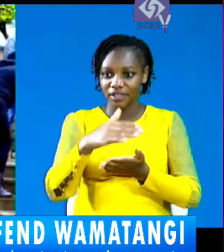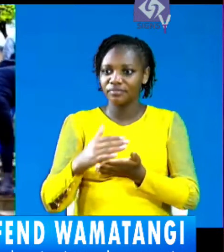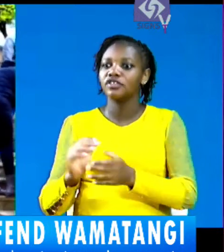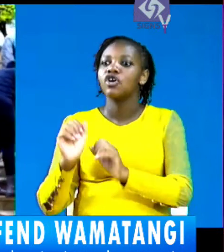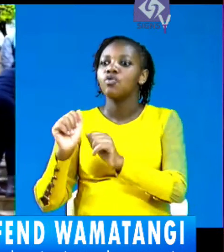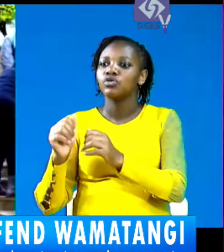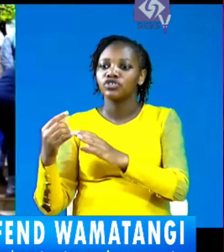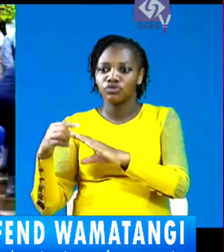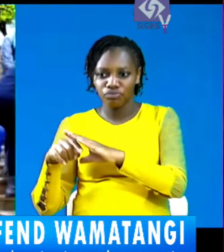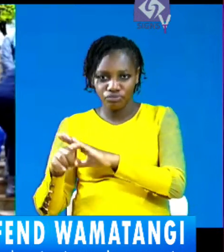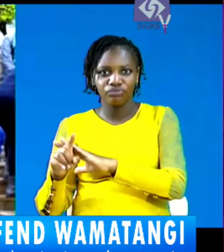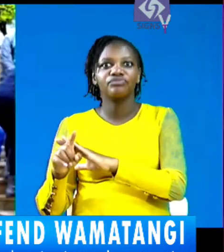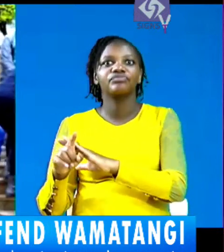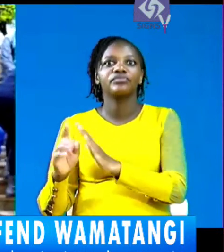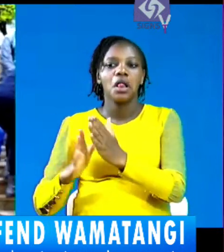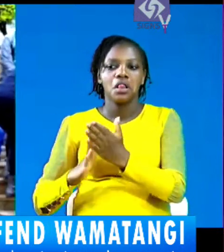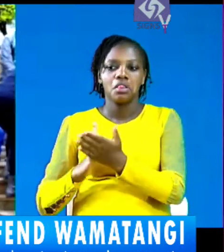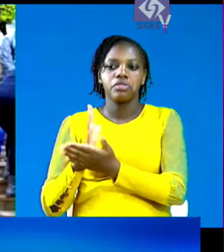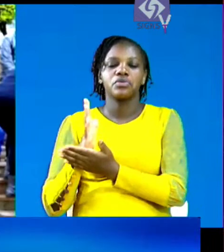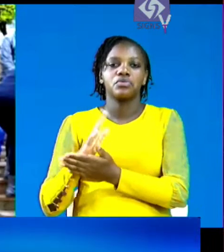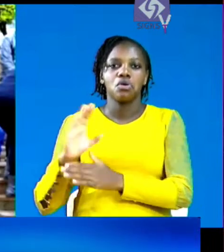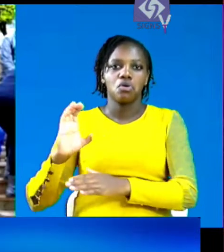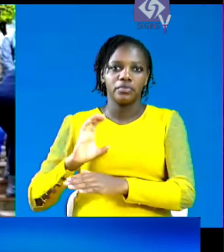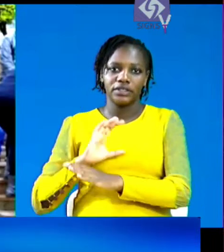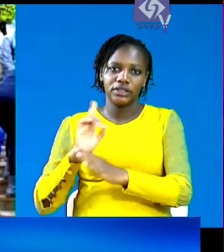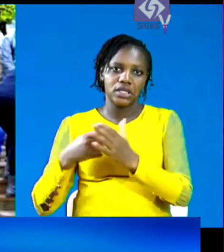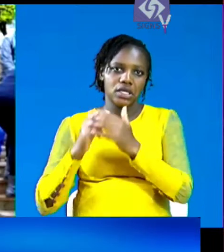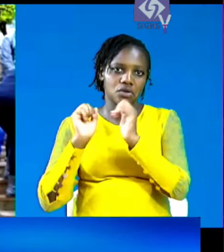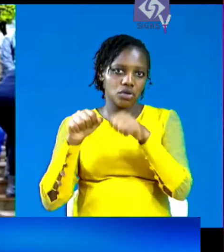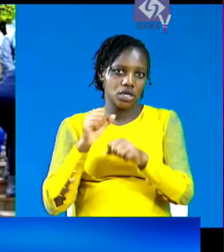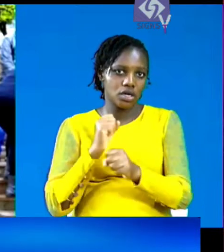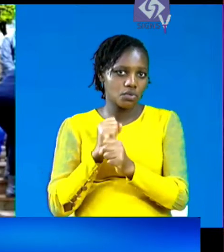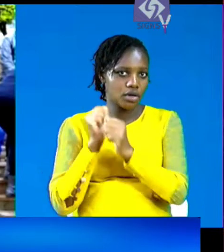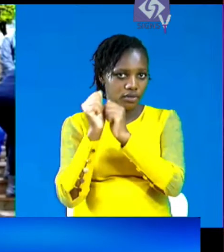katika komiti ili tuweze kufanya kazi kwa pamoja.